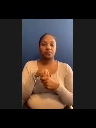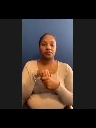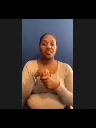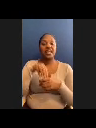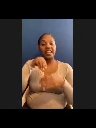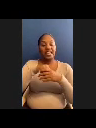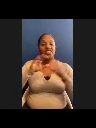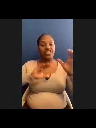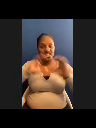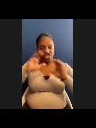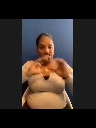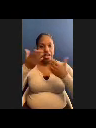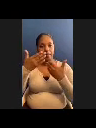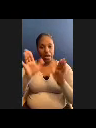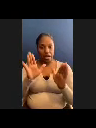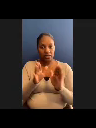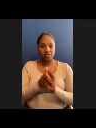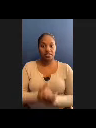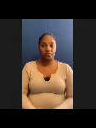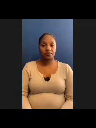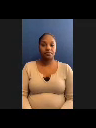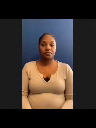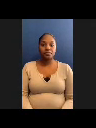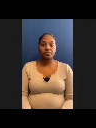chat box.